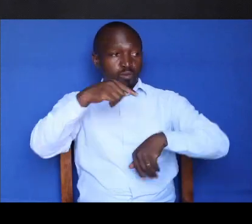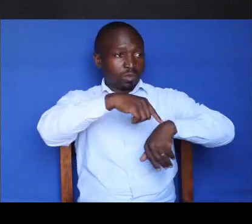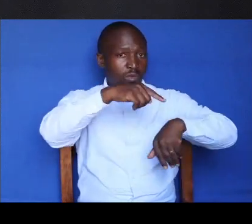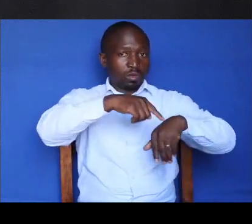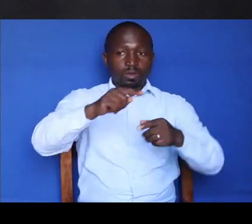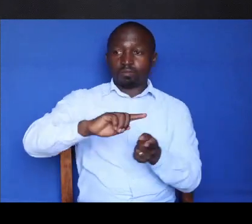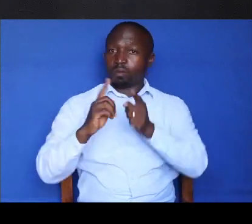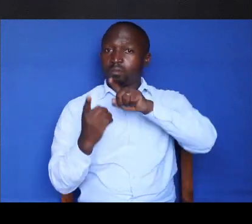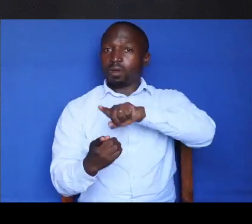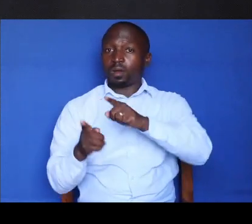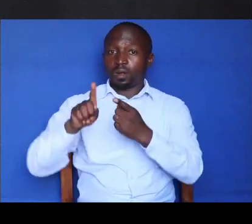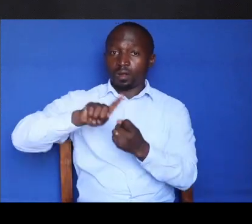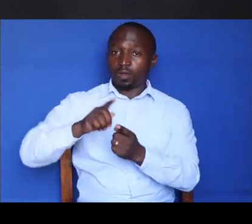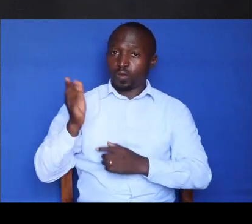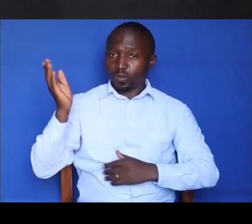rejuvenation.